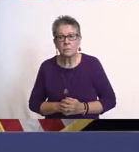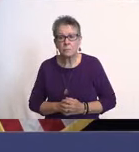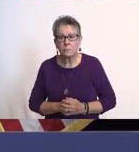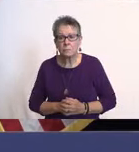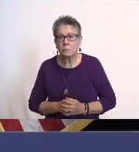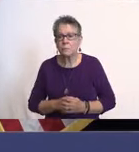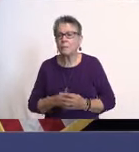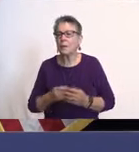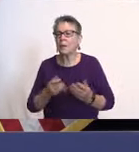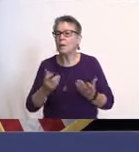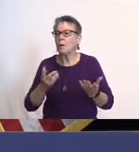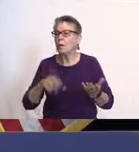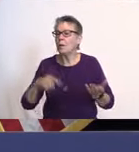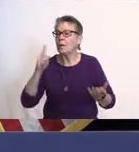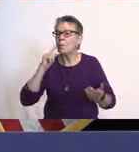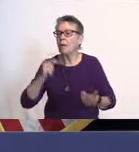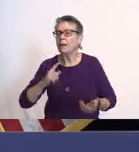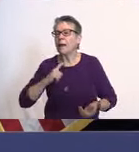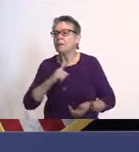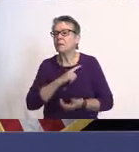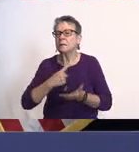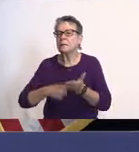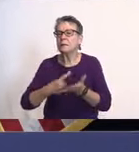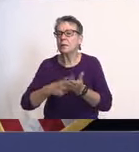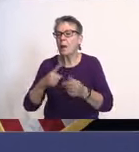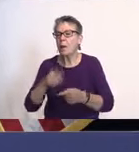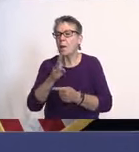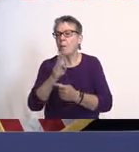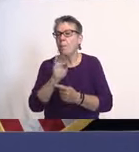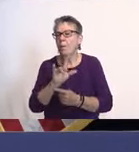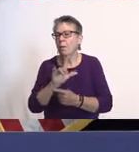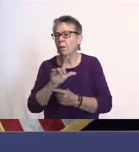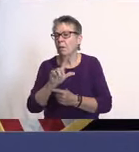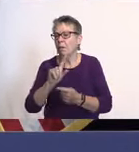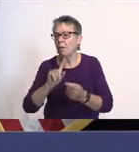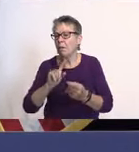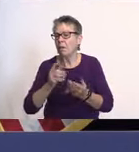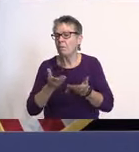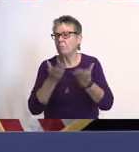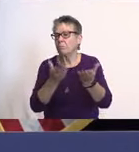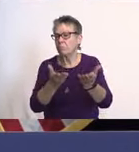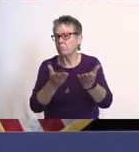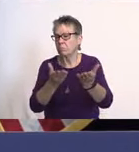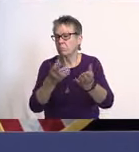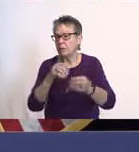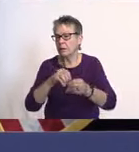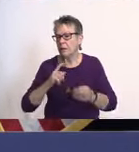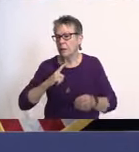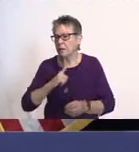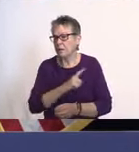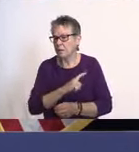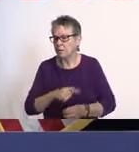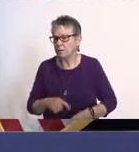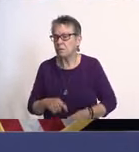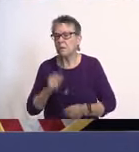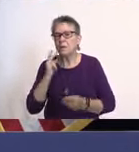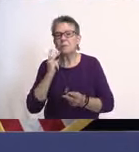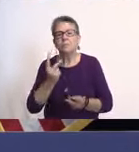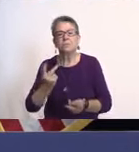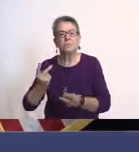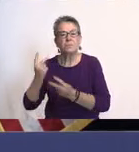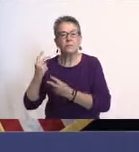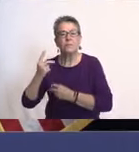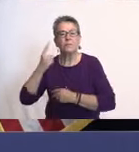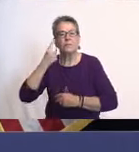would create a memorial for COVID-19 first responders? Do you think that a memorial is appropriate, or that some of the first responders and